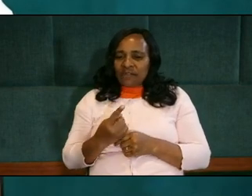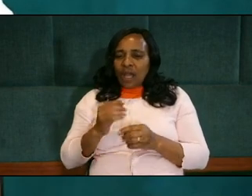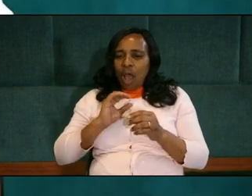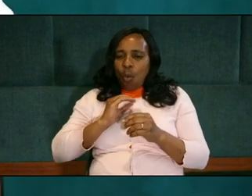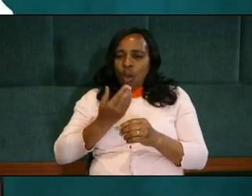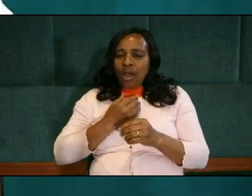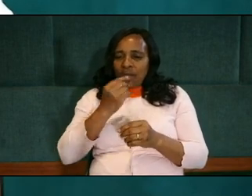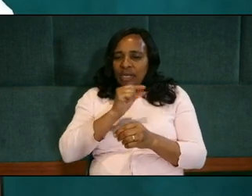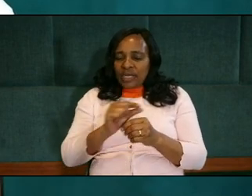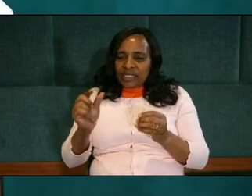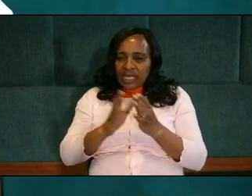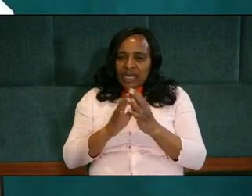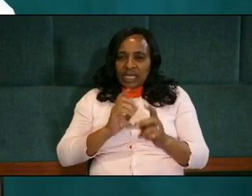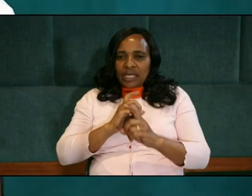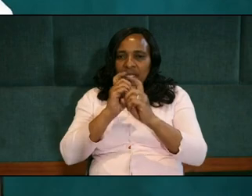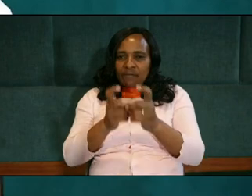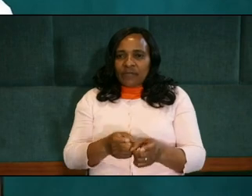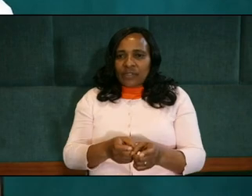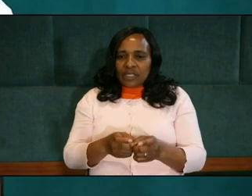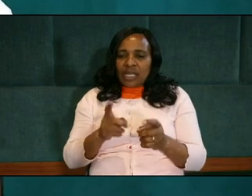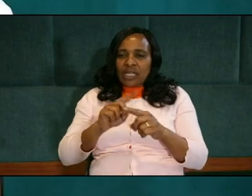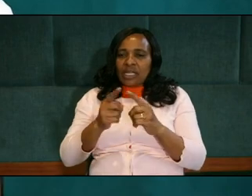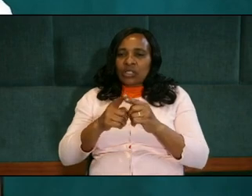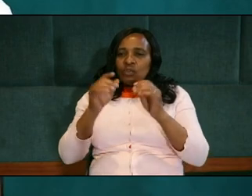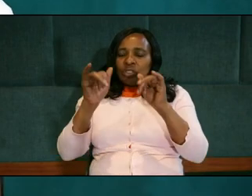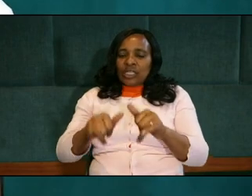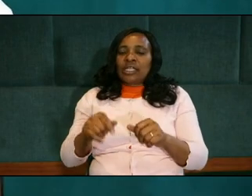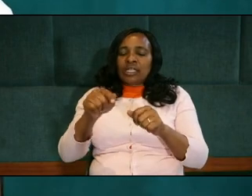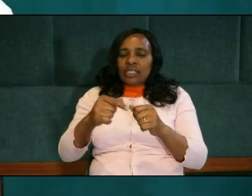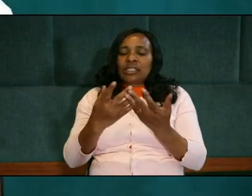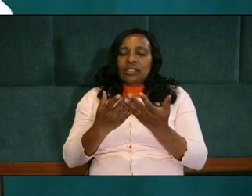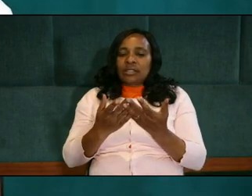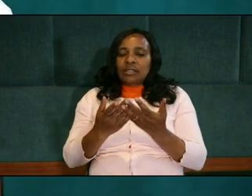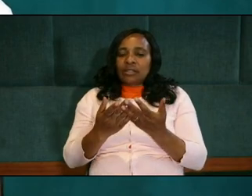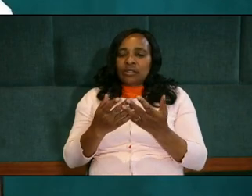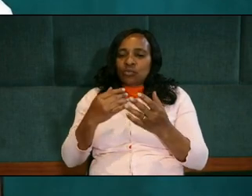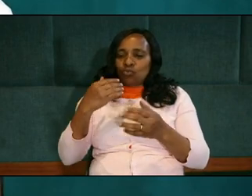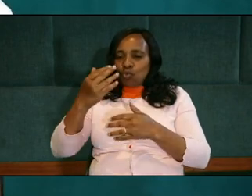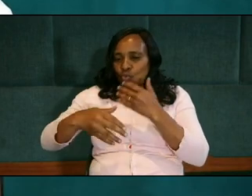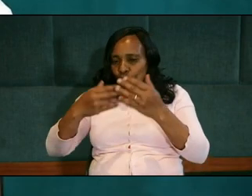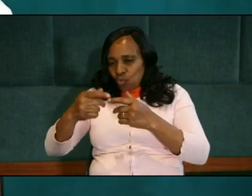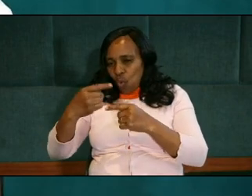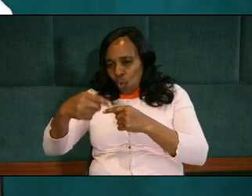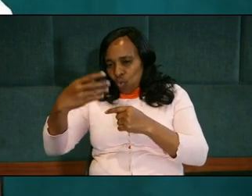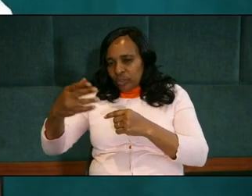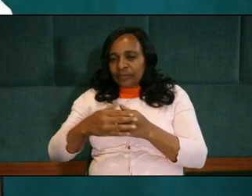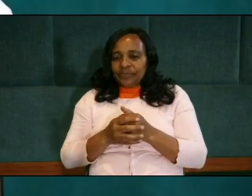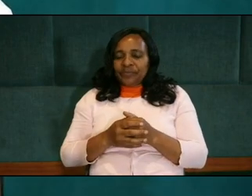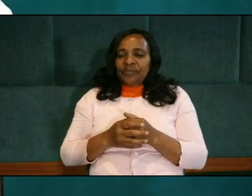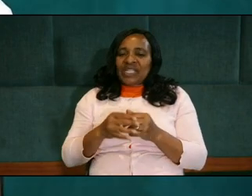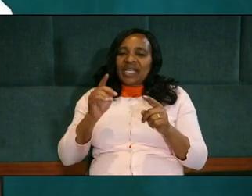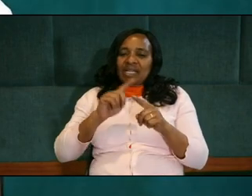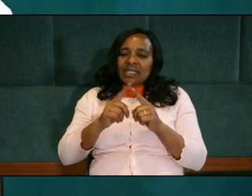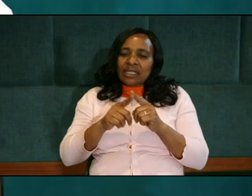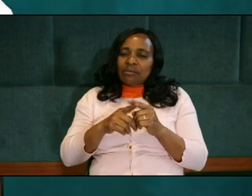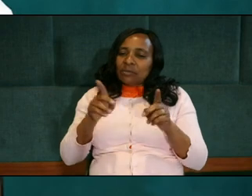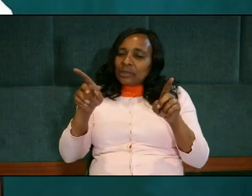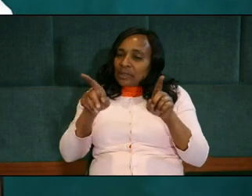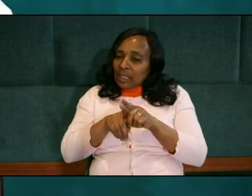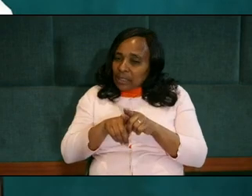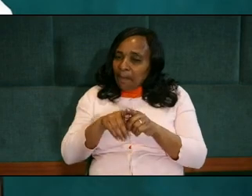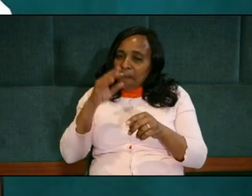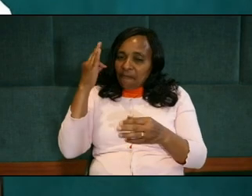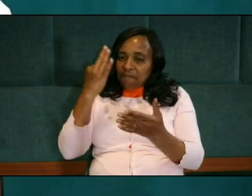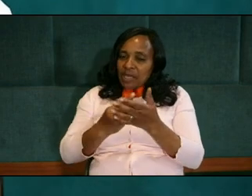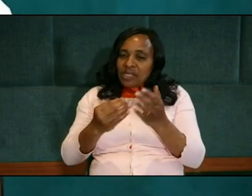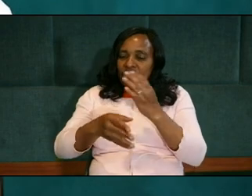grace and our gifts, and to stick to that lane. And then on the issue of faith in God,